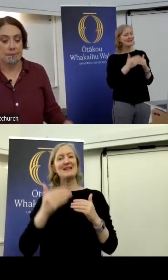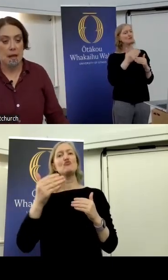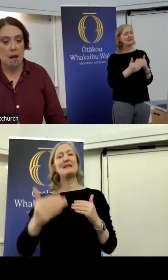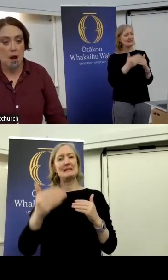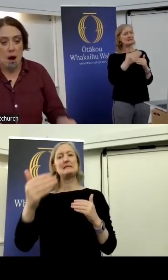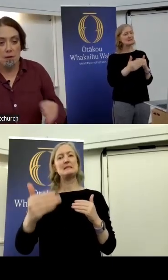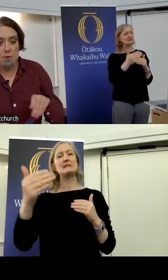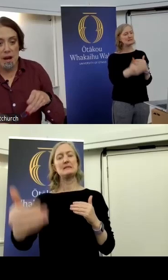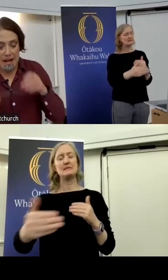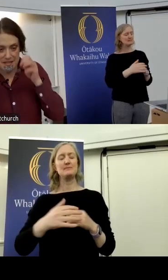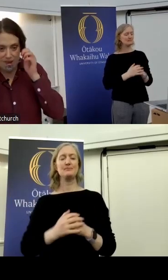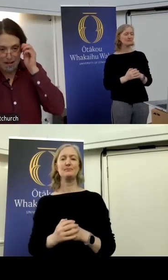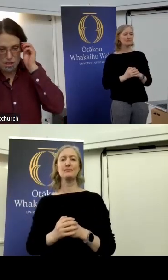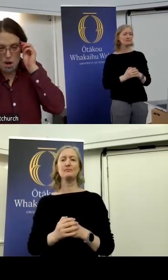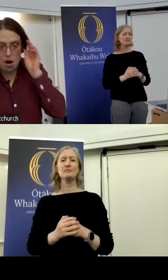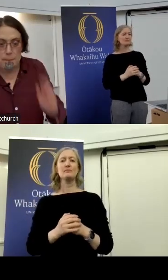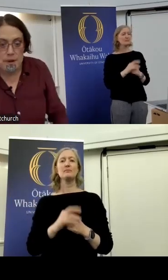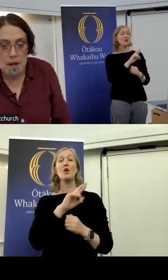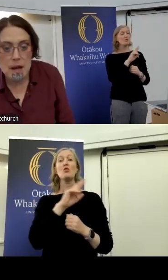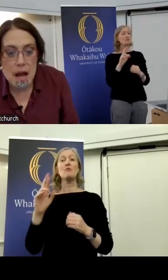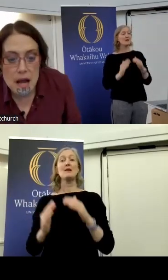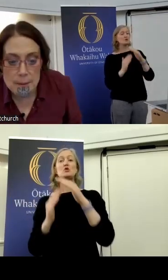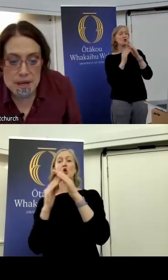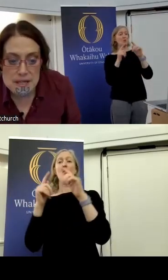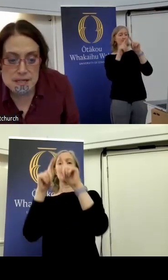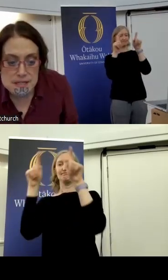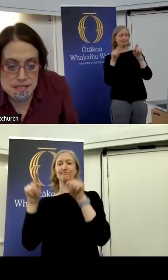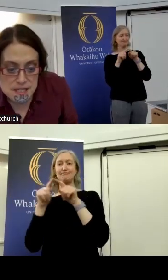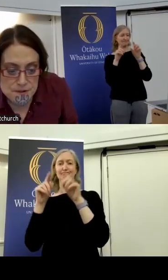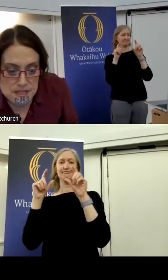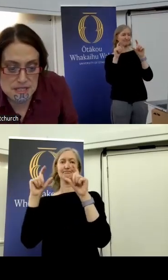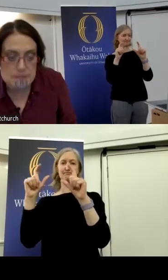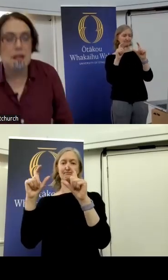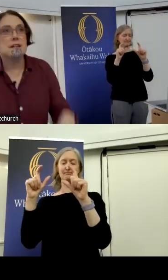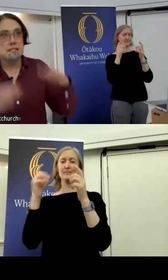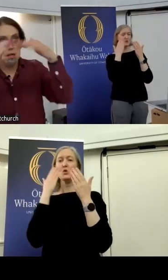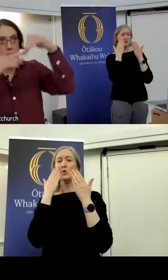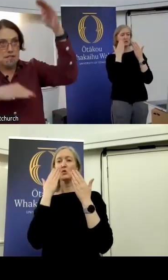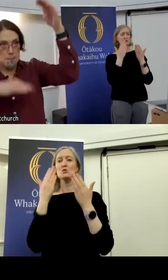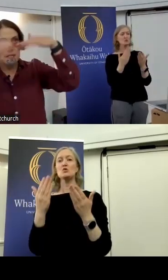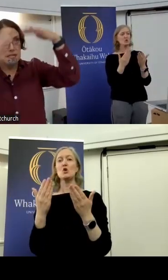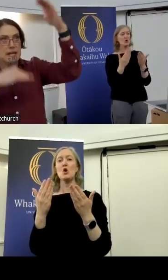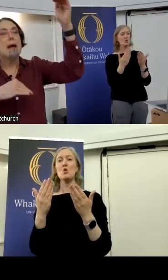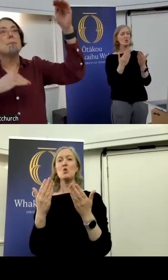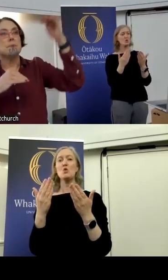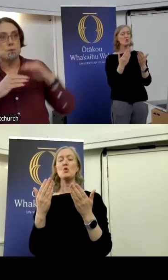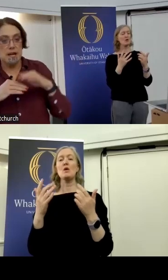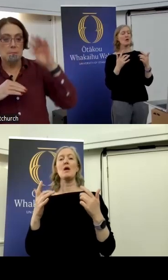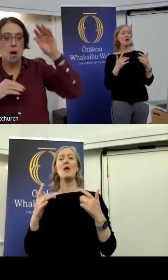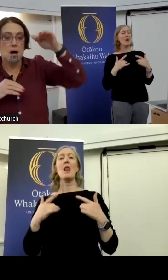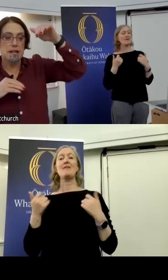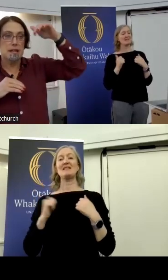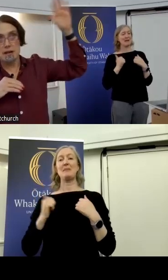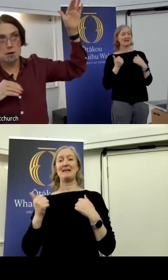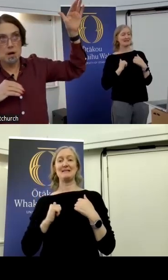time. On the right-hand side at the top is the difference in the life expectancy gap